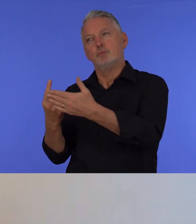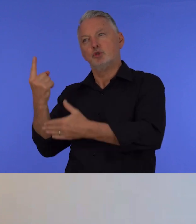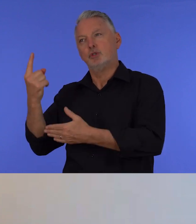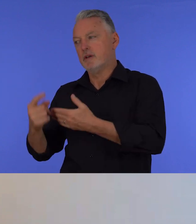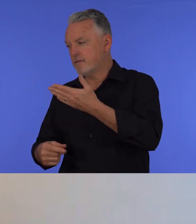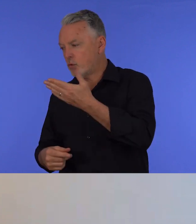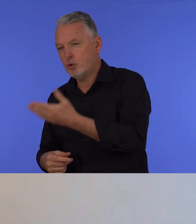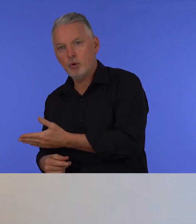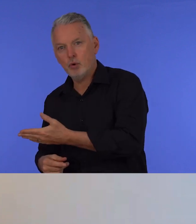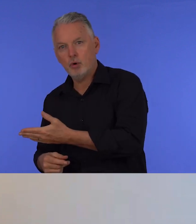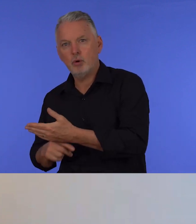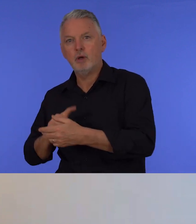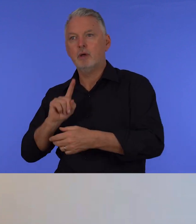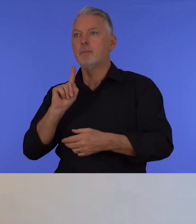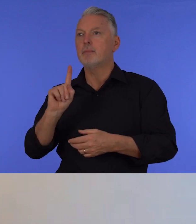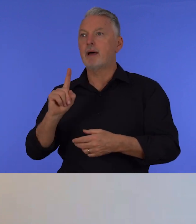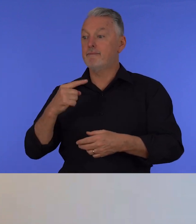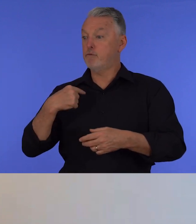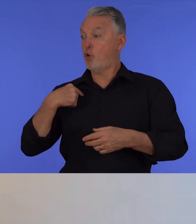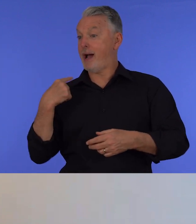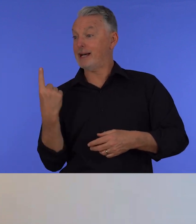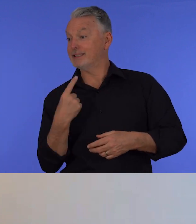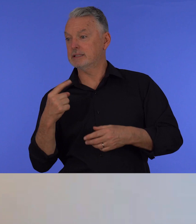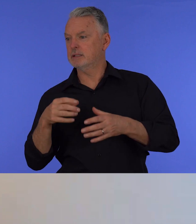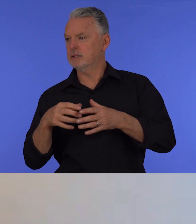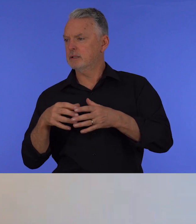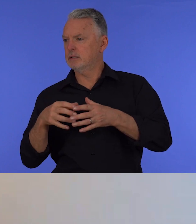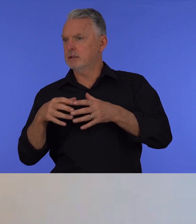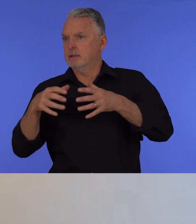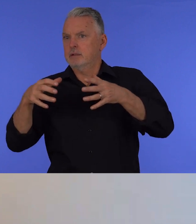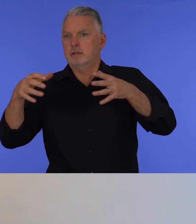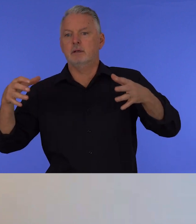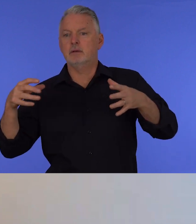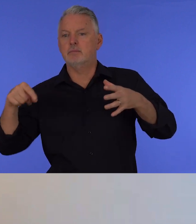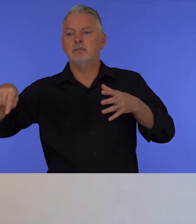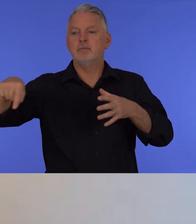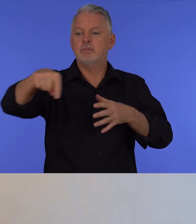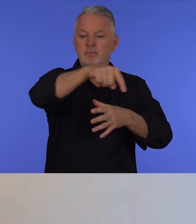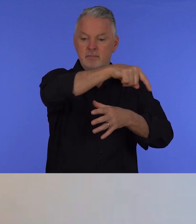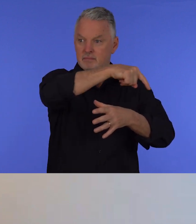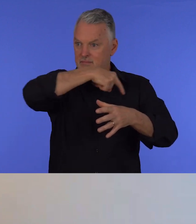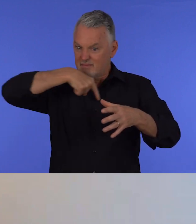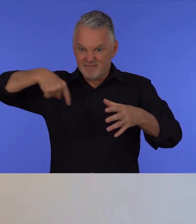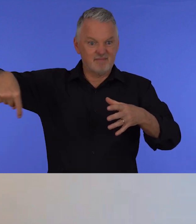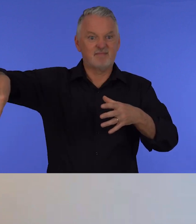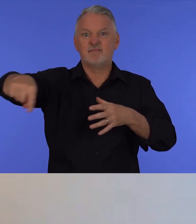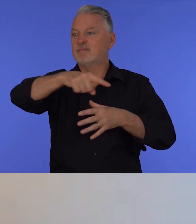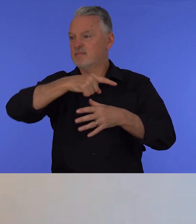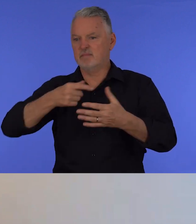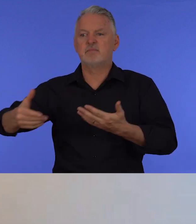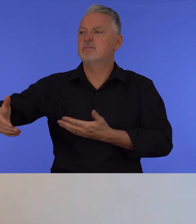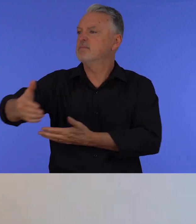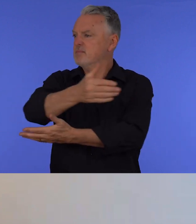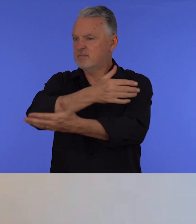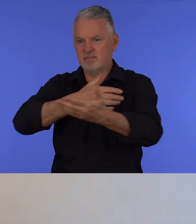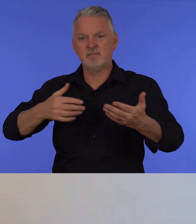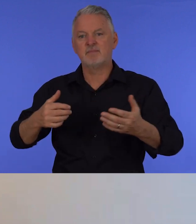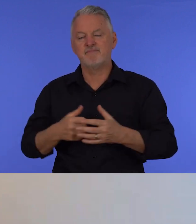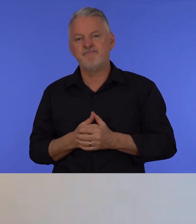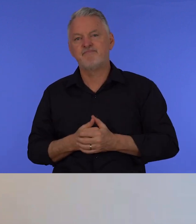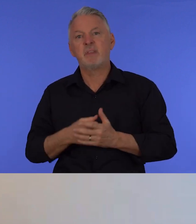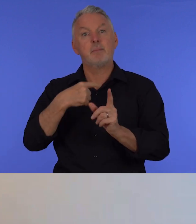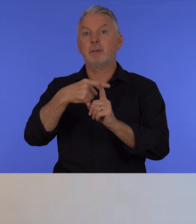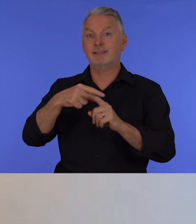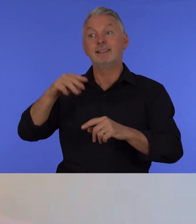it gives her those opportunities we want for her, but it builds a broader circle for us of different people that we can interact